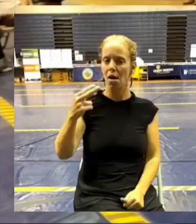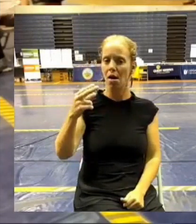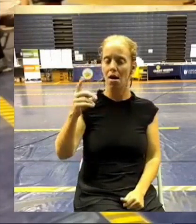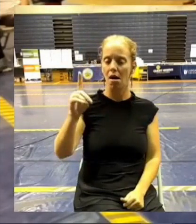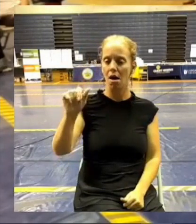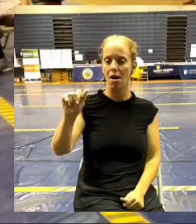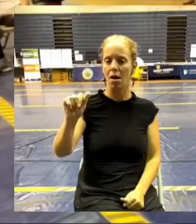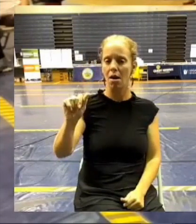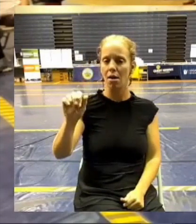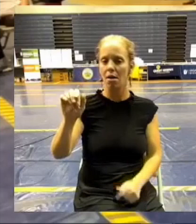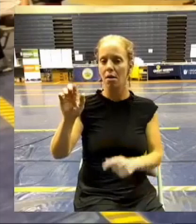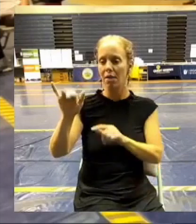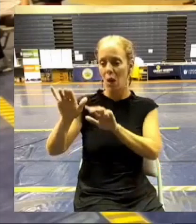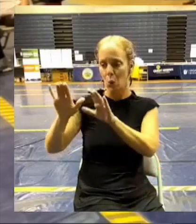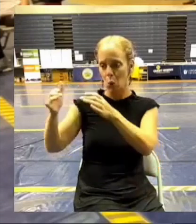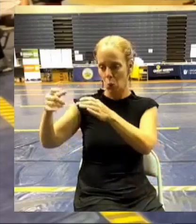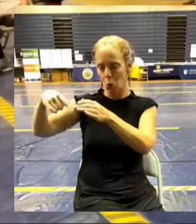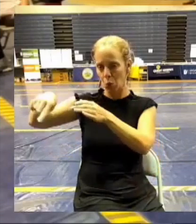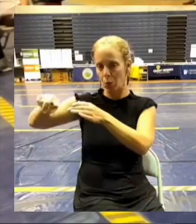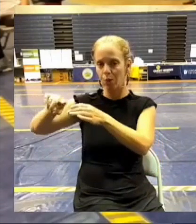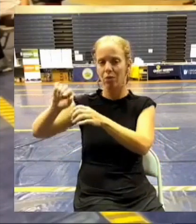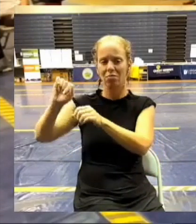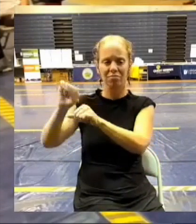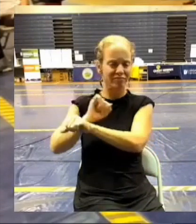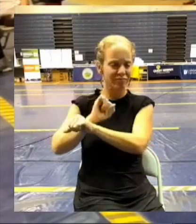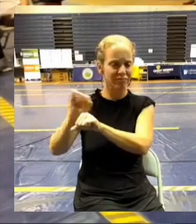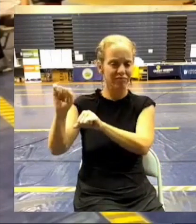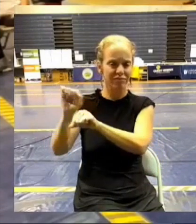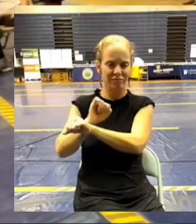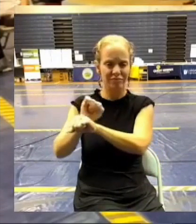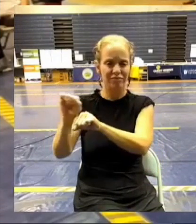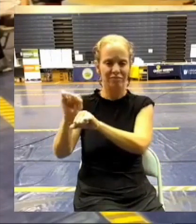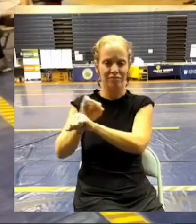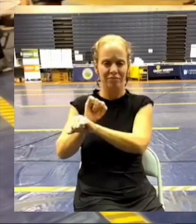his crew, since the day of the fire, has been working